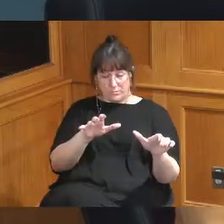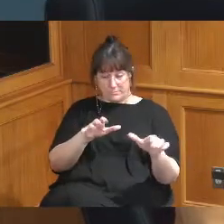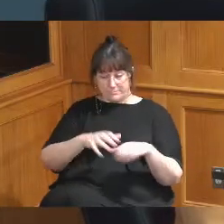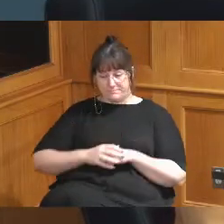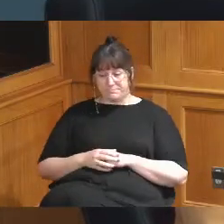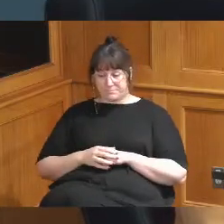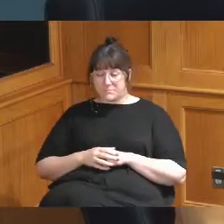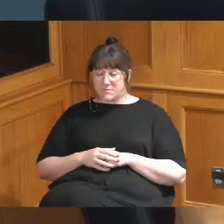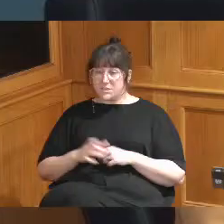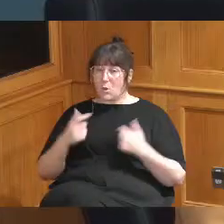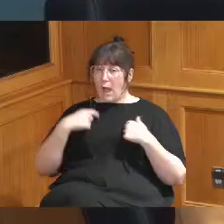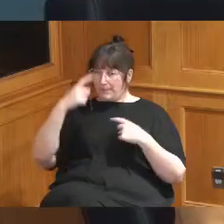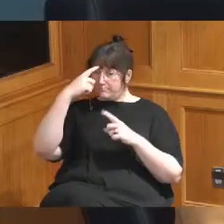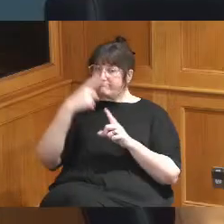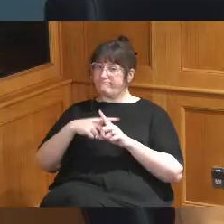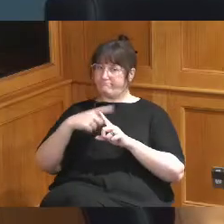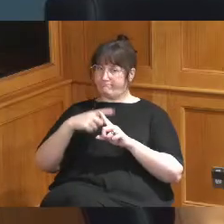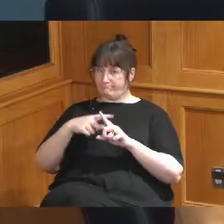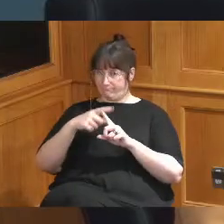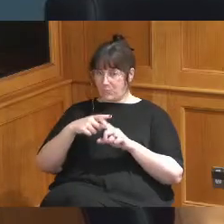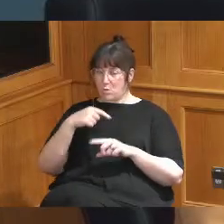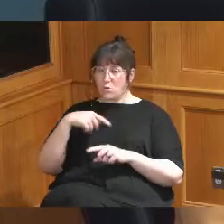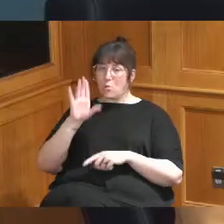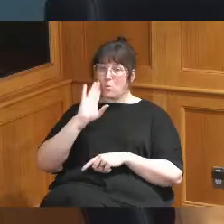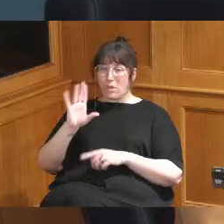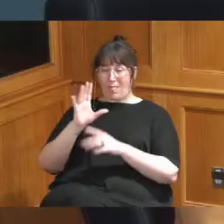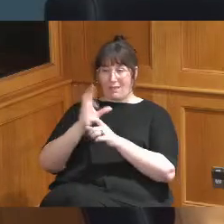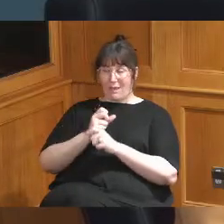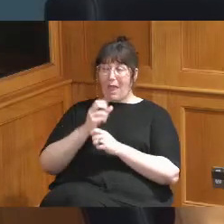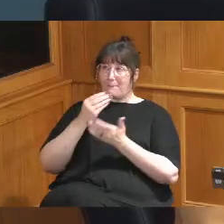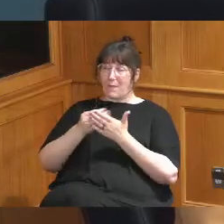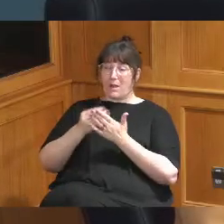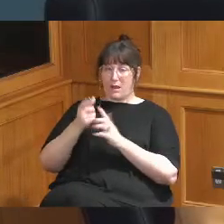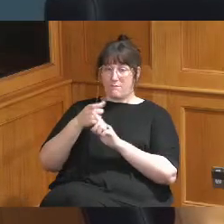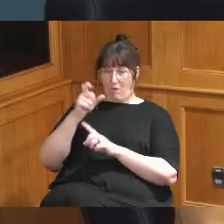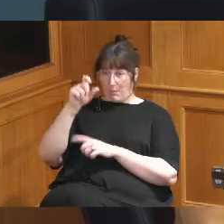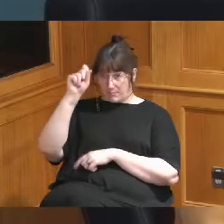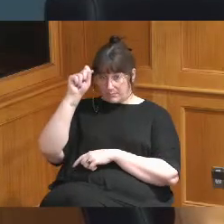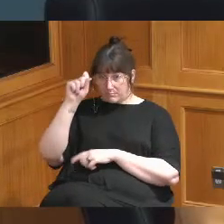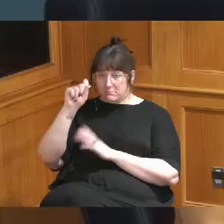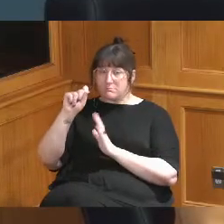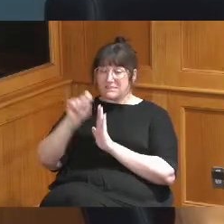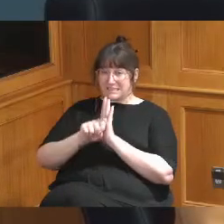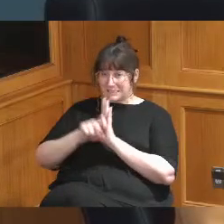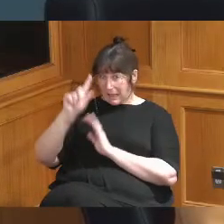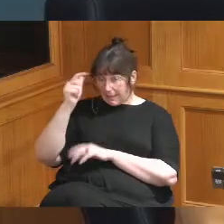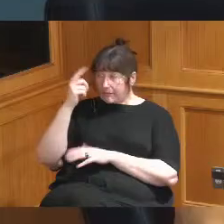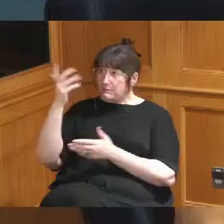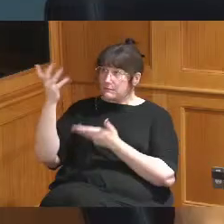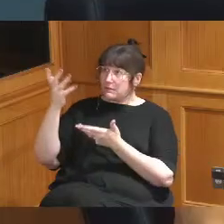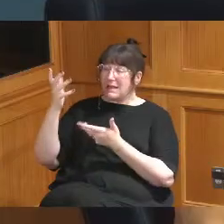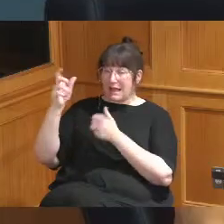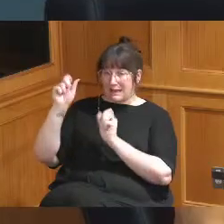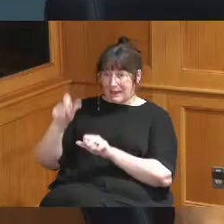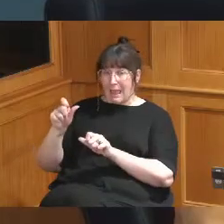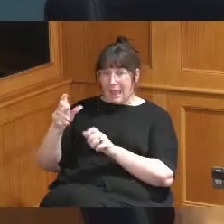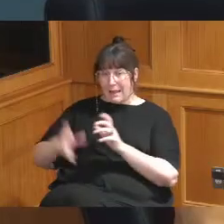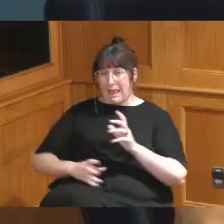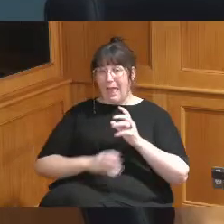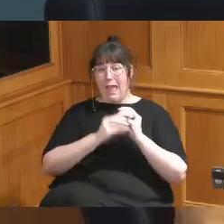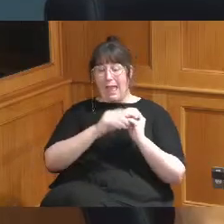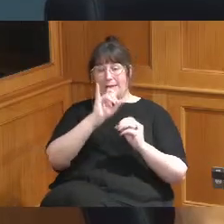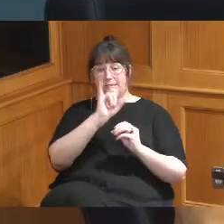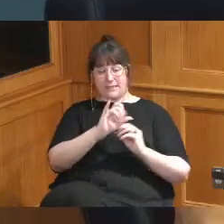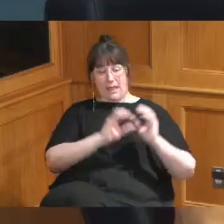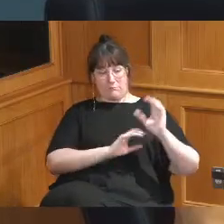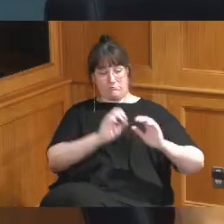am very optimistic that we will be able to draw down some of those investments from the state and add to this financial